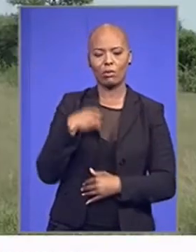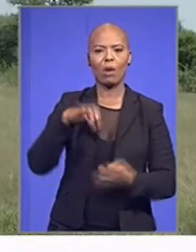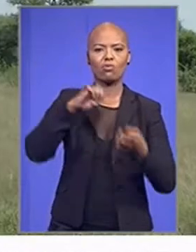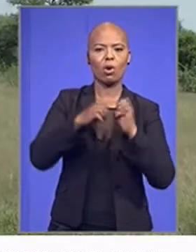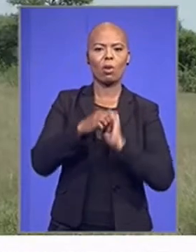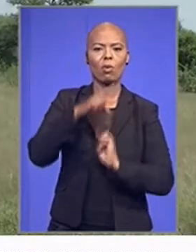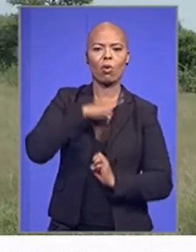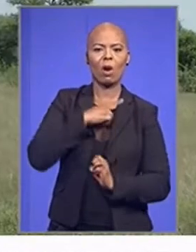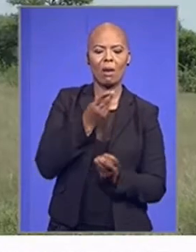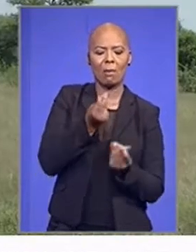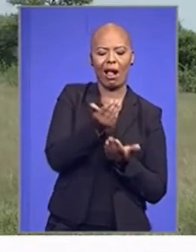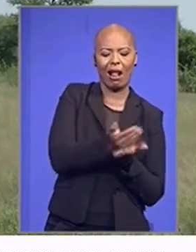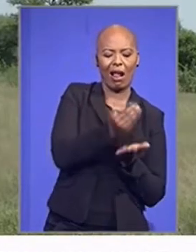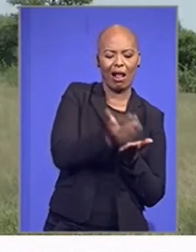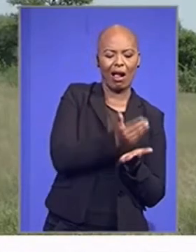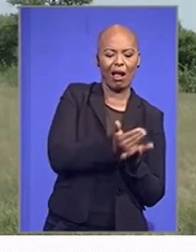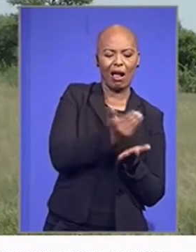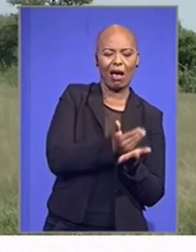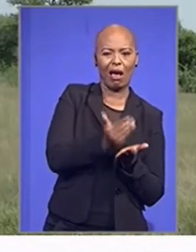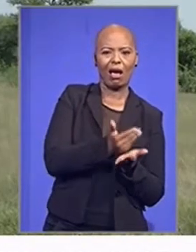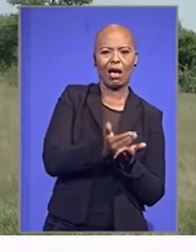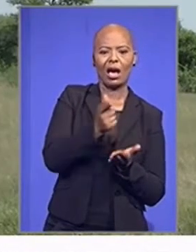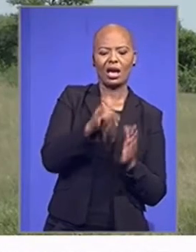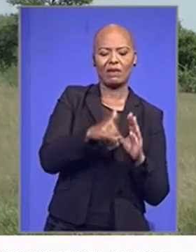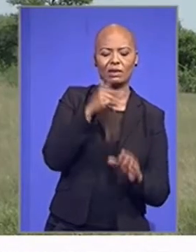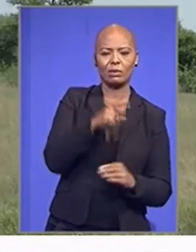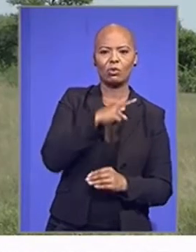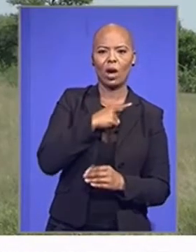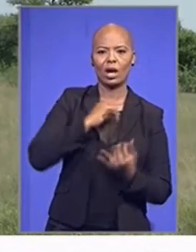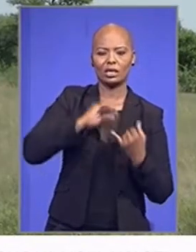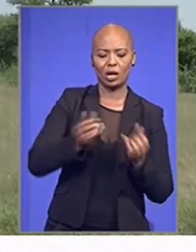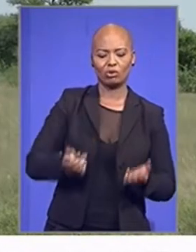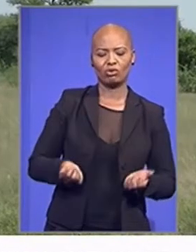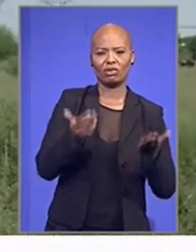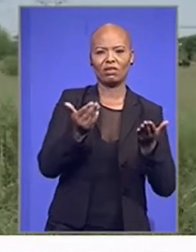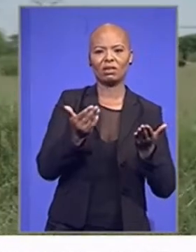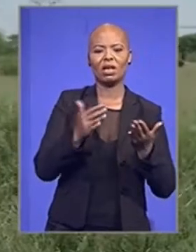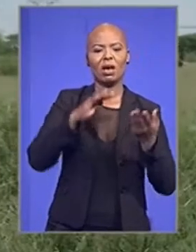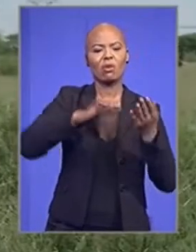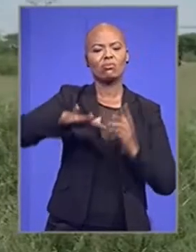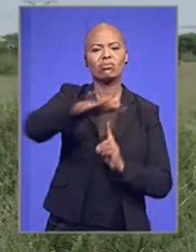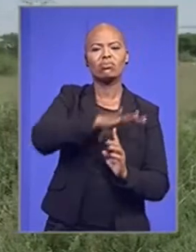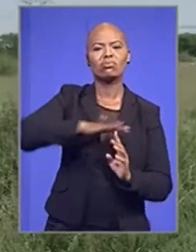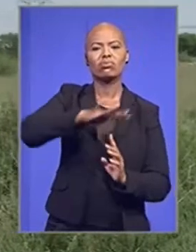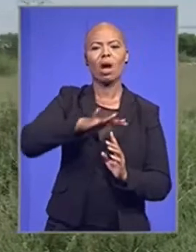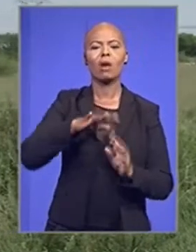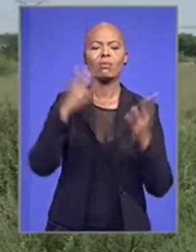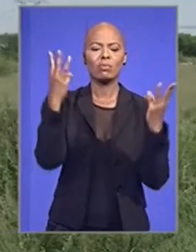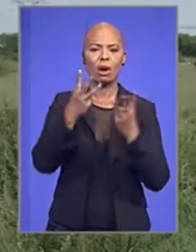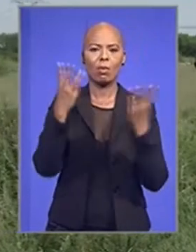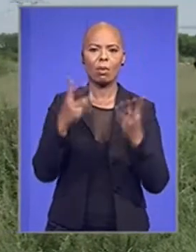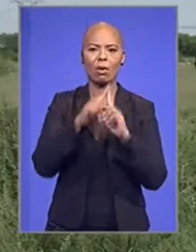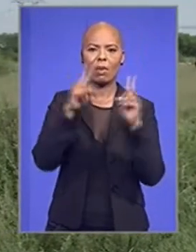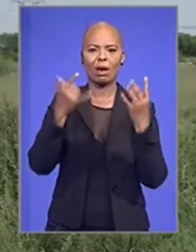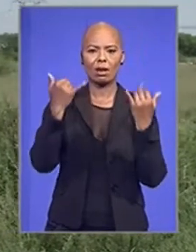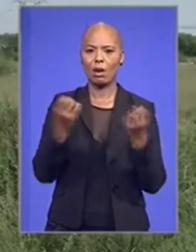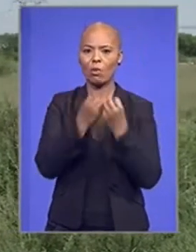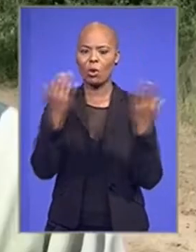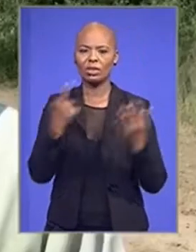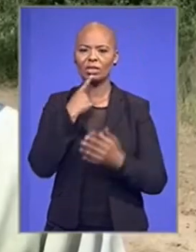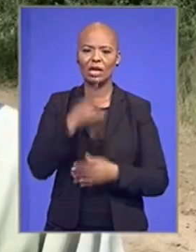a ho bokelletsa tjhelete ya lekeno molemong wa ho fepela baahi ka ditshebeletso. Kgothalletso ena ha e kgotsofatse dihwai tsa Northern